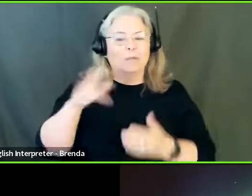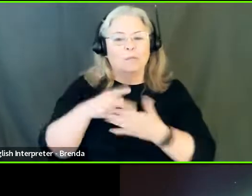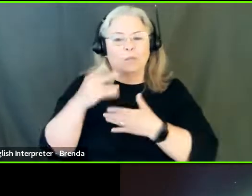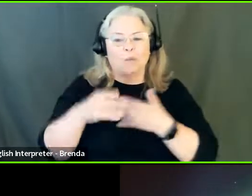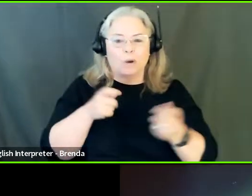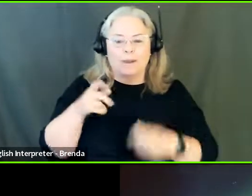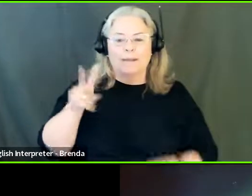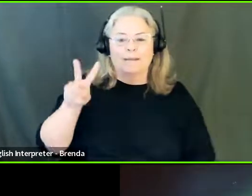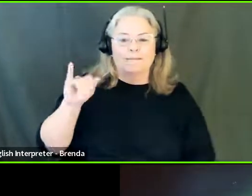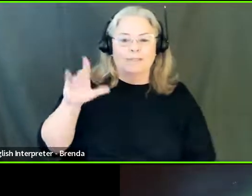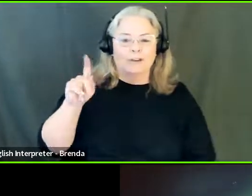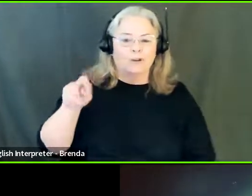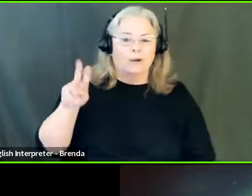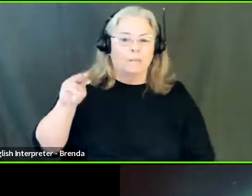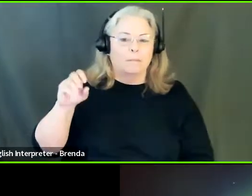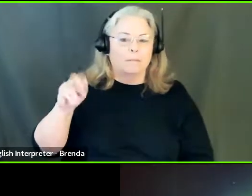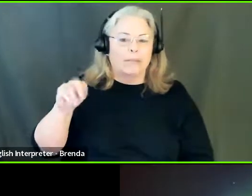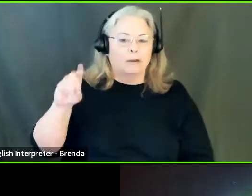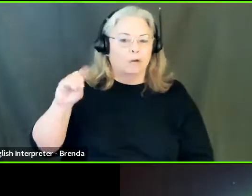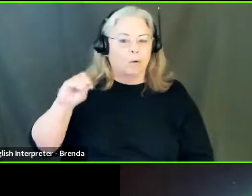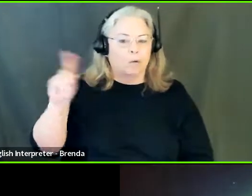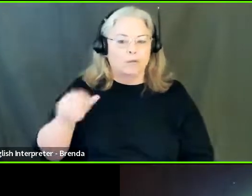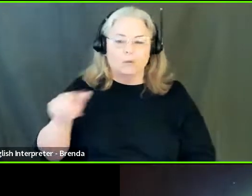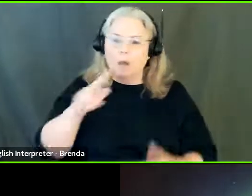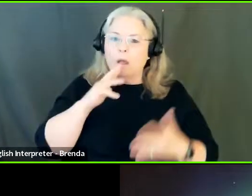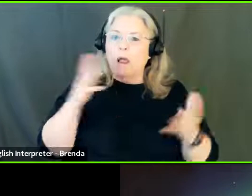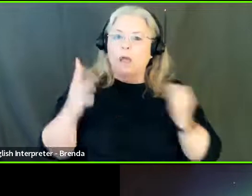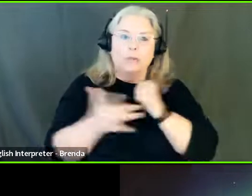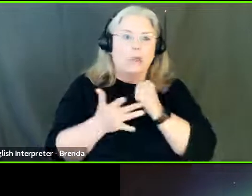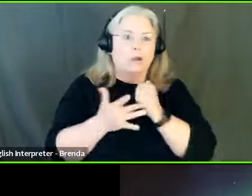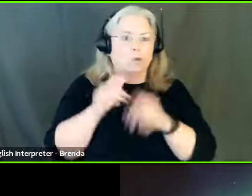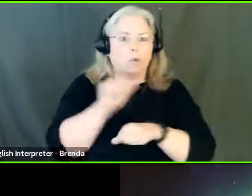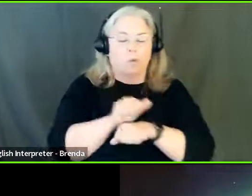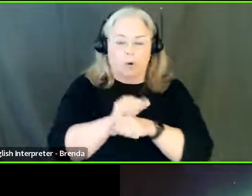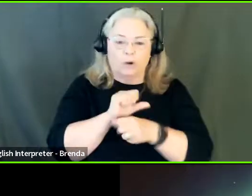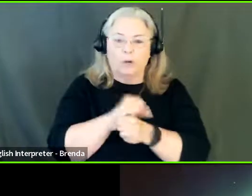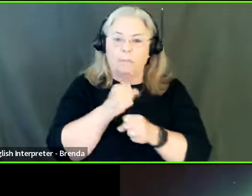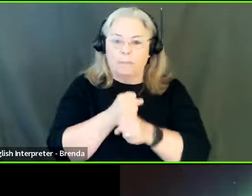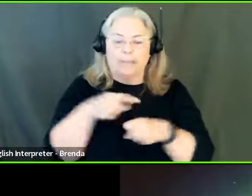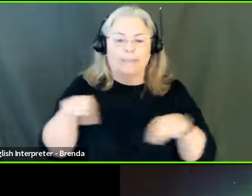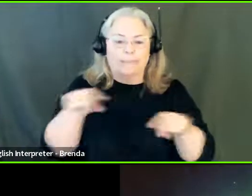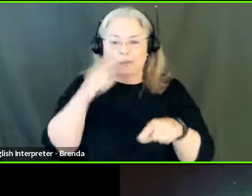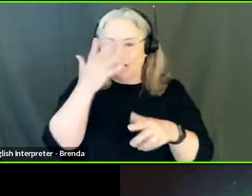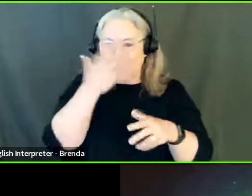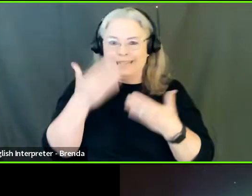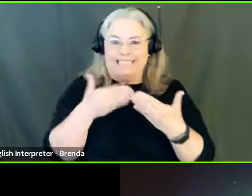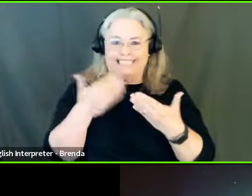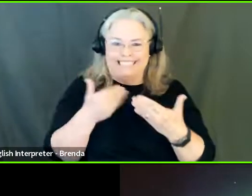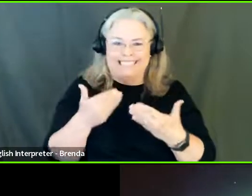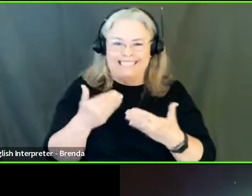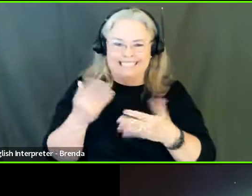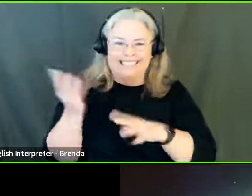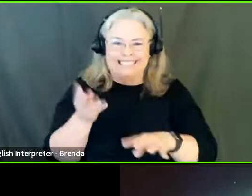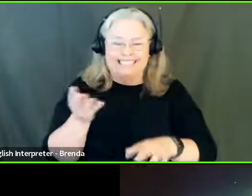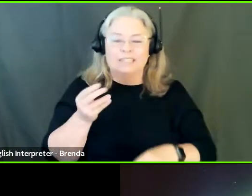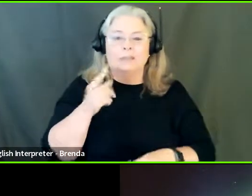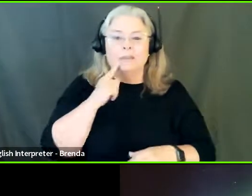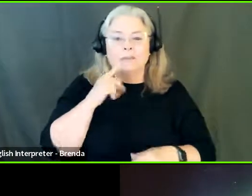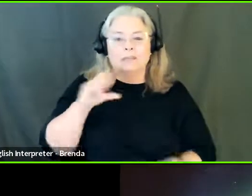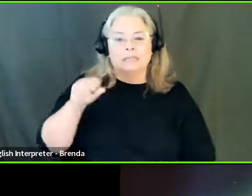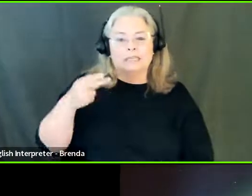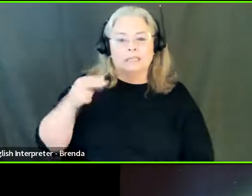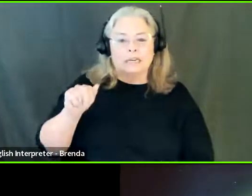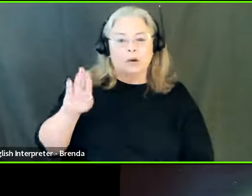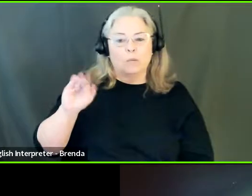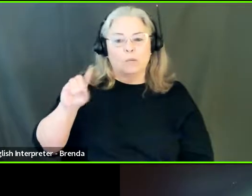Victor Mendoza, for doing the astounding amount of technical work that it takes to make this all look so easy. And many thanks to Shayna Brody,